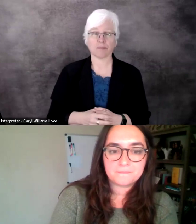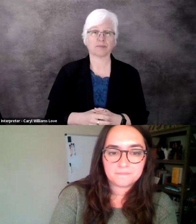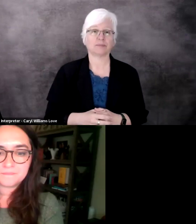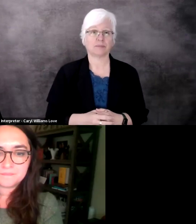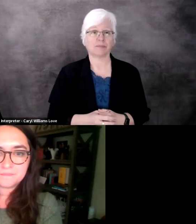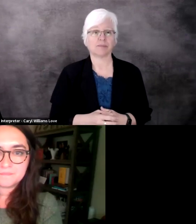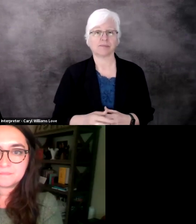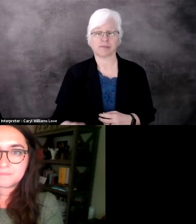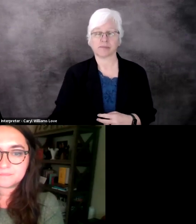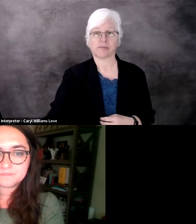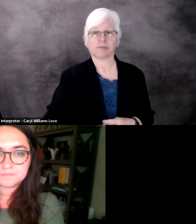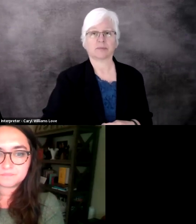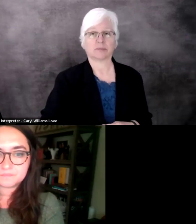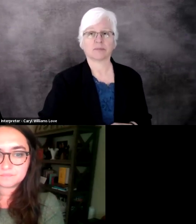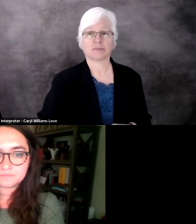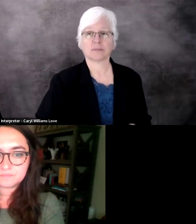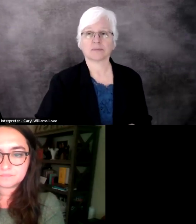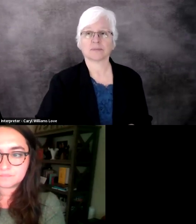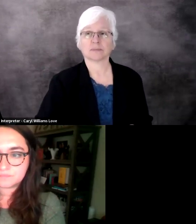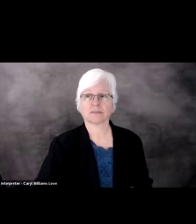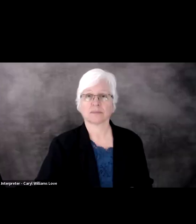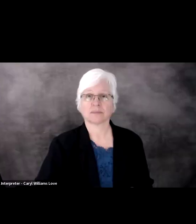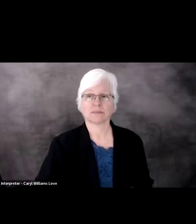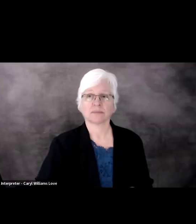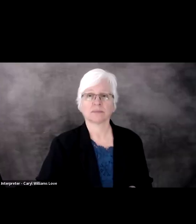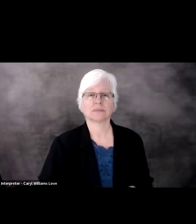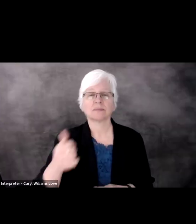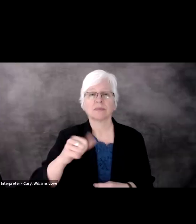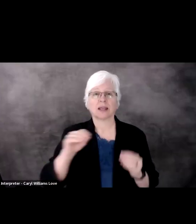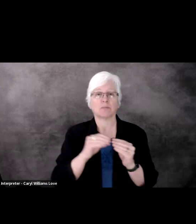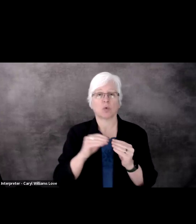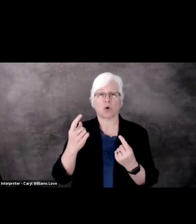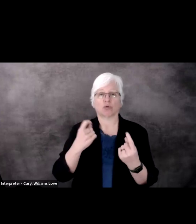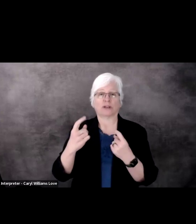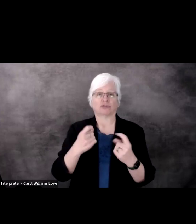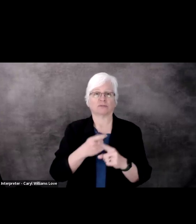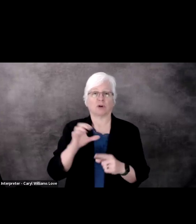Thanks, Matt. Thanks for jumping in there. Any other questions from the CRIS committee for our